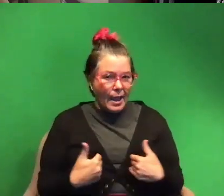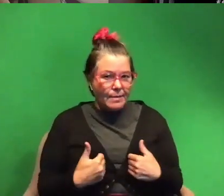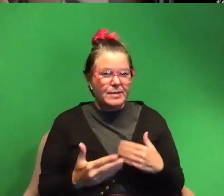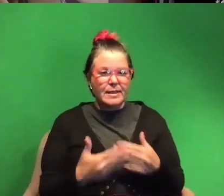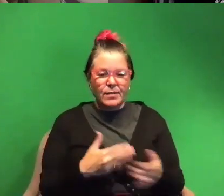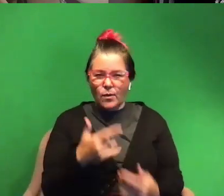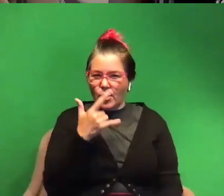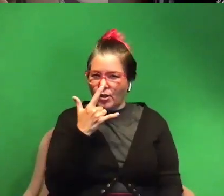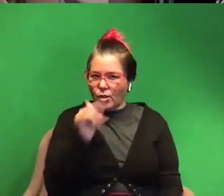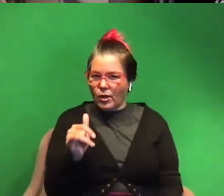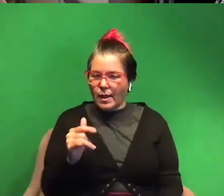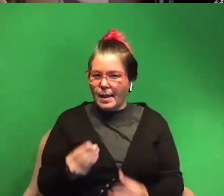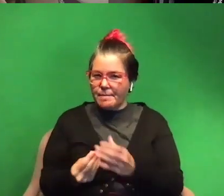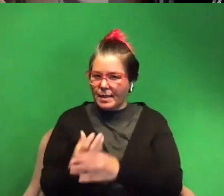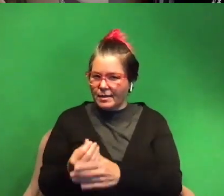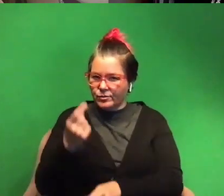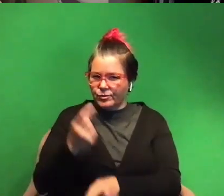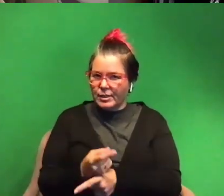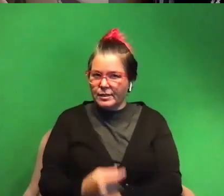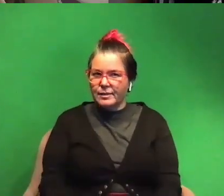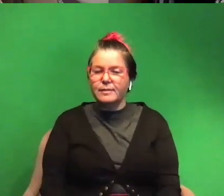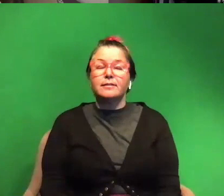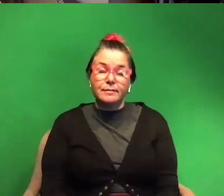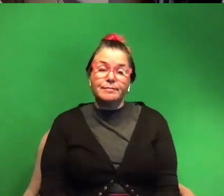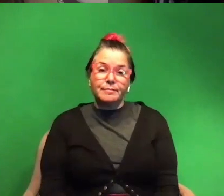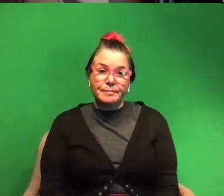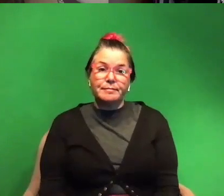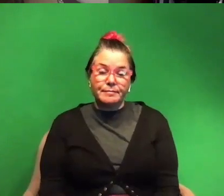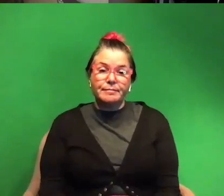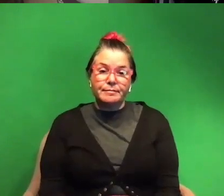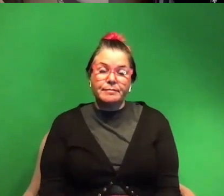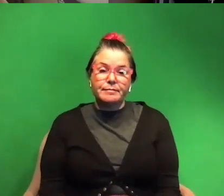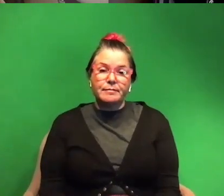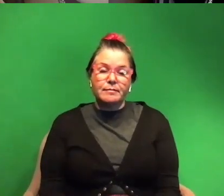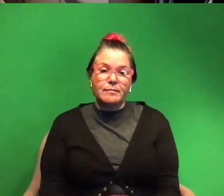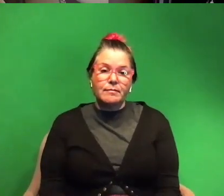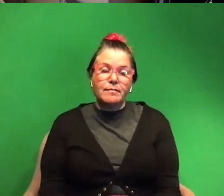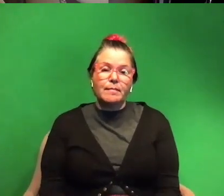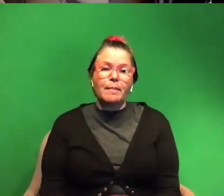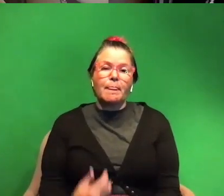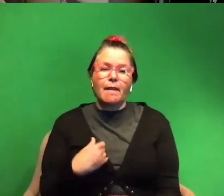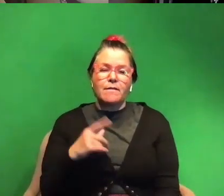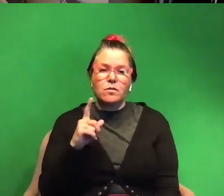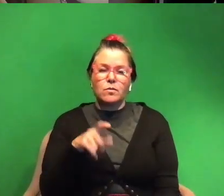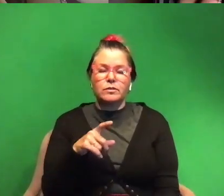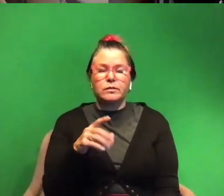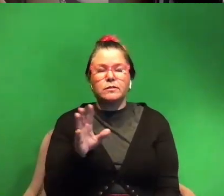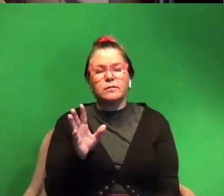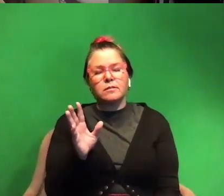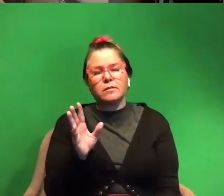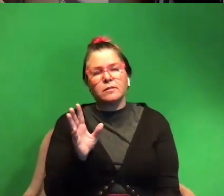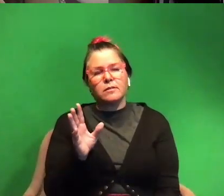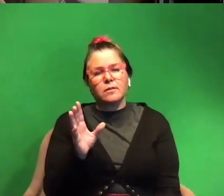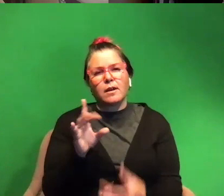look like plants, right? Yeah. Mm-hmm. And we do have a question about, so like kind of, I guess, about